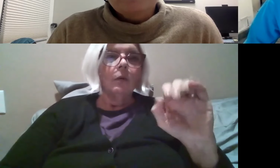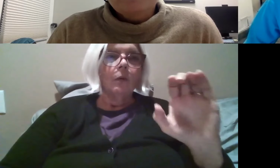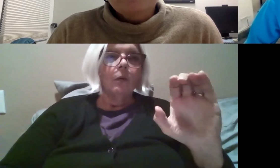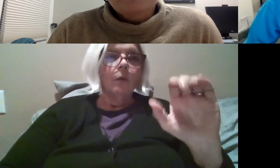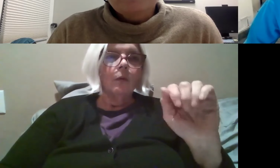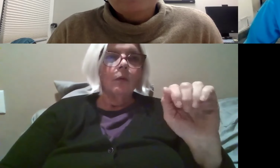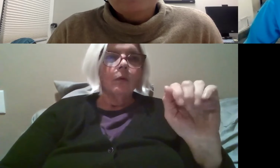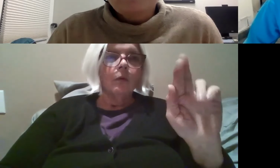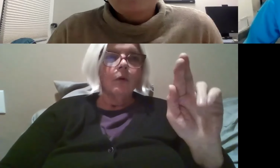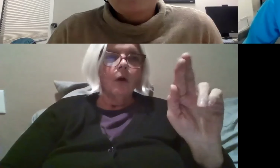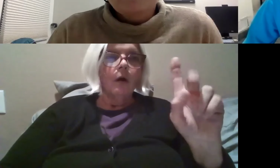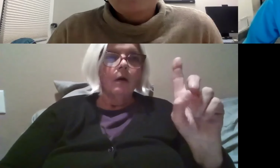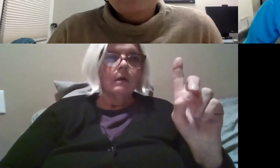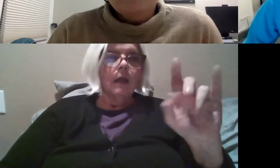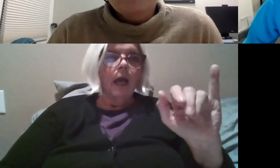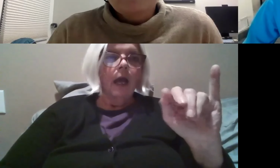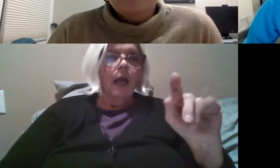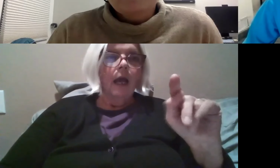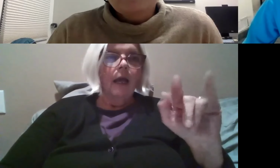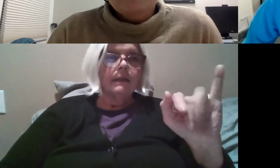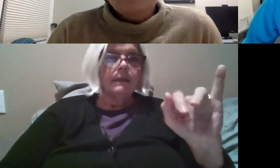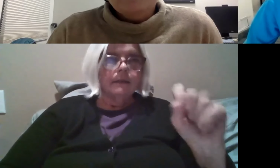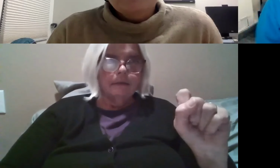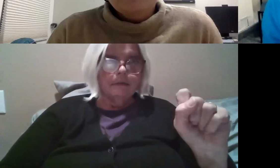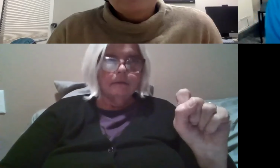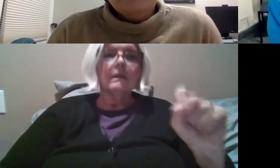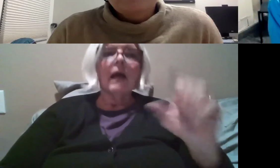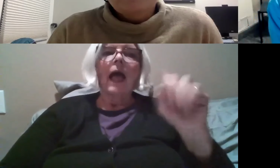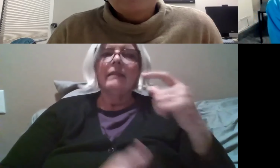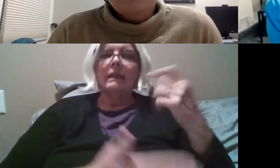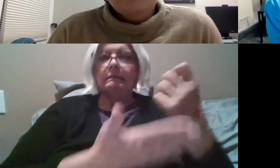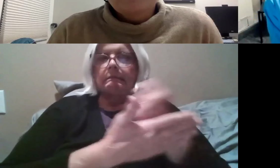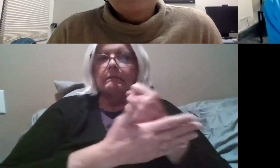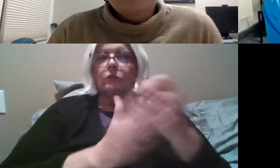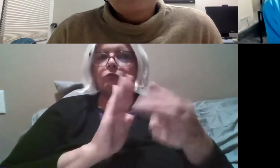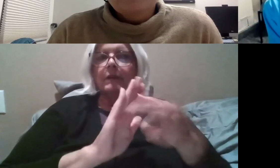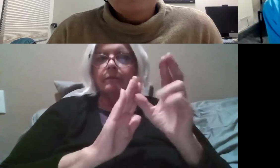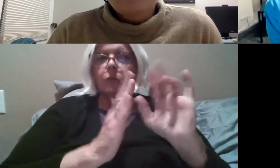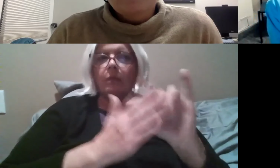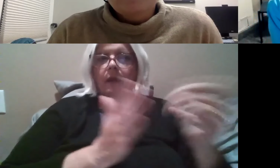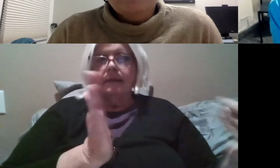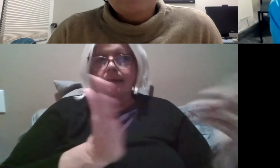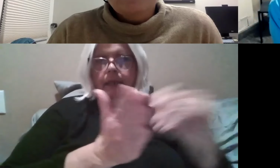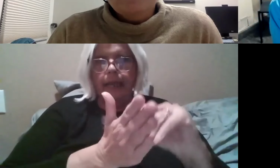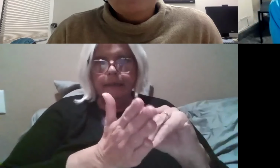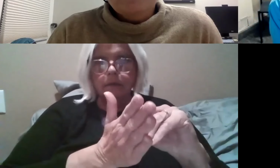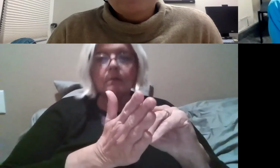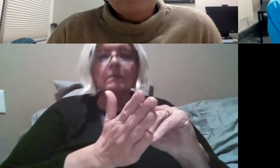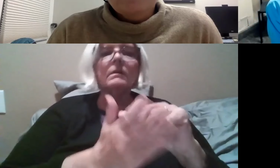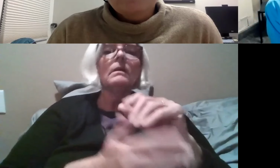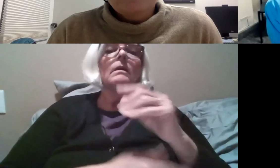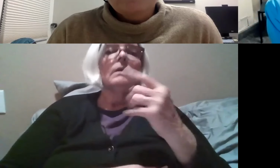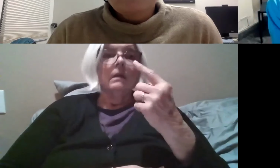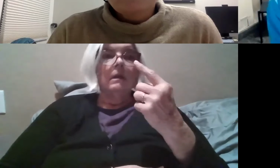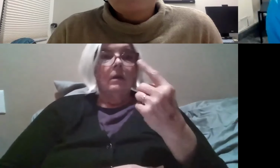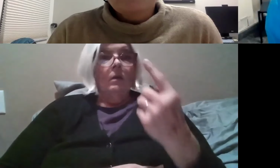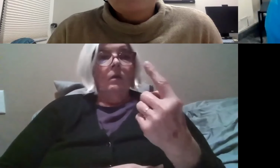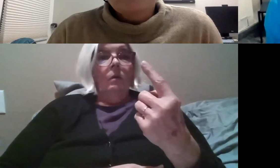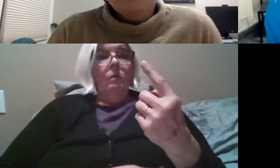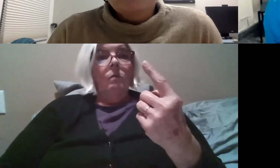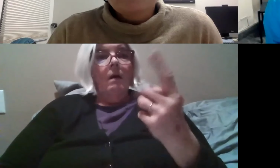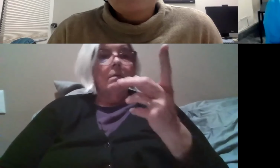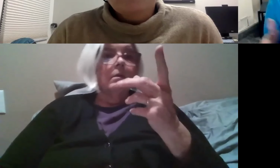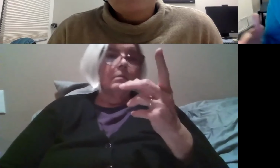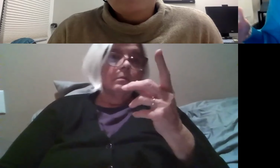actually a really good and specific question. So there's somebody who's ready and eager to get their child vaccinated, wondering